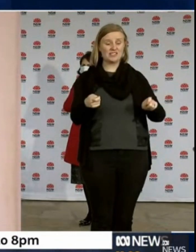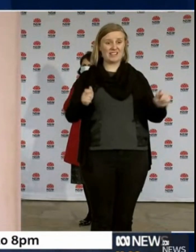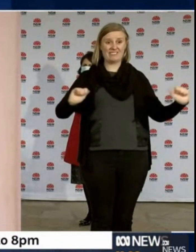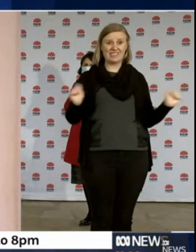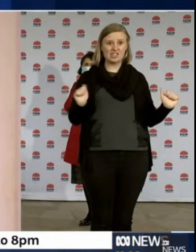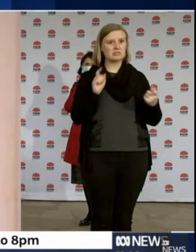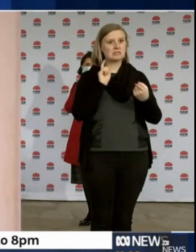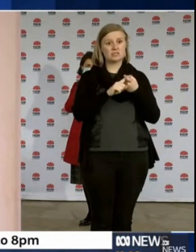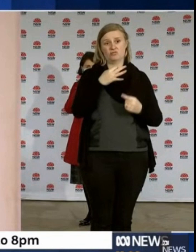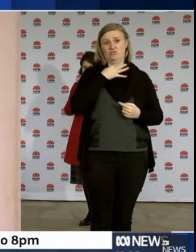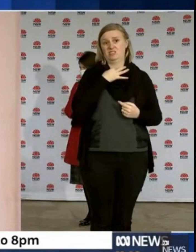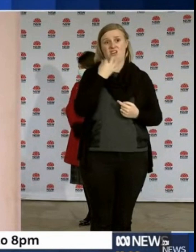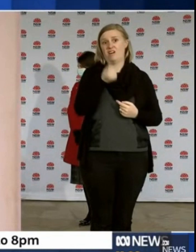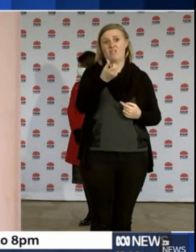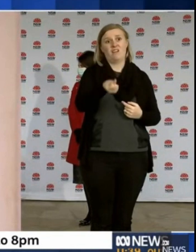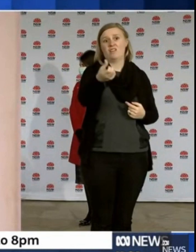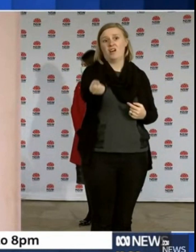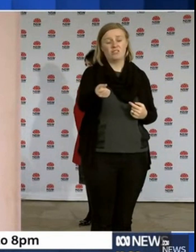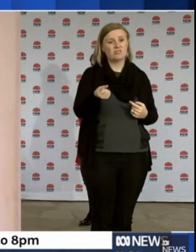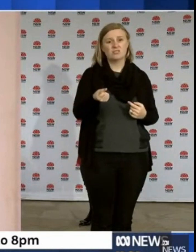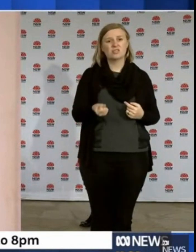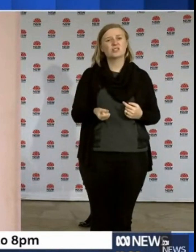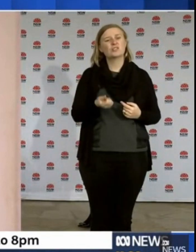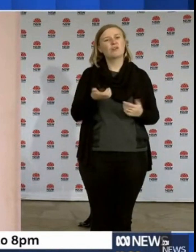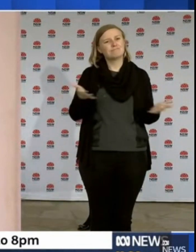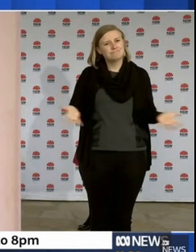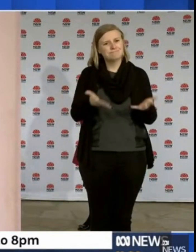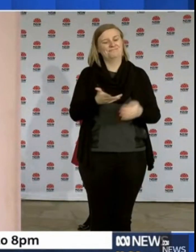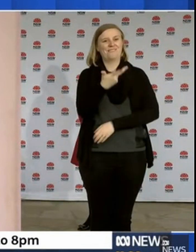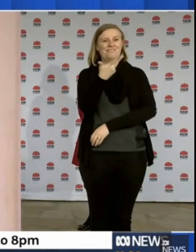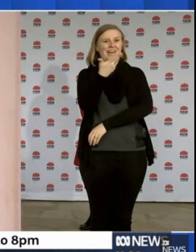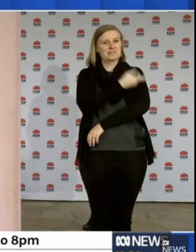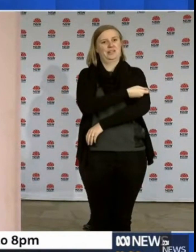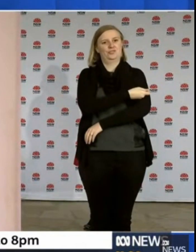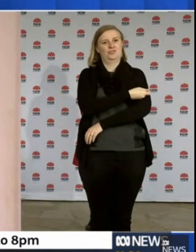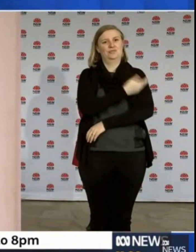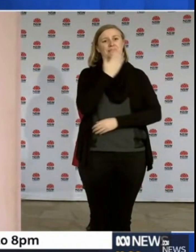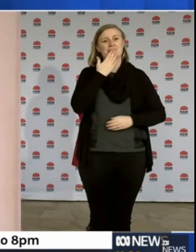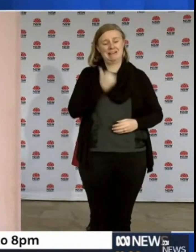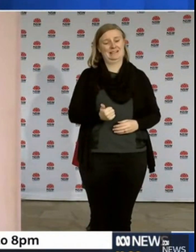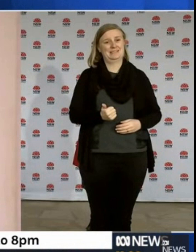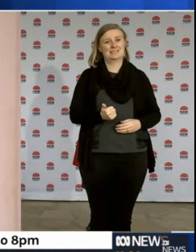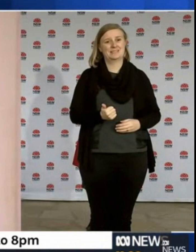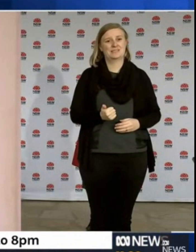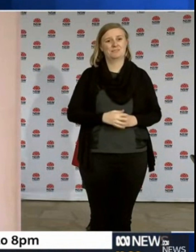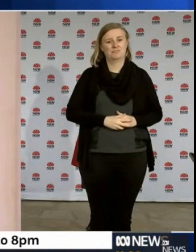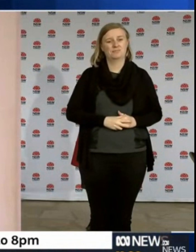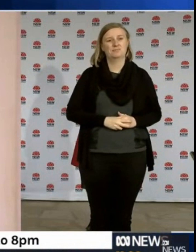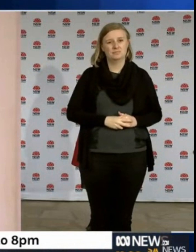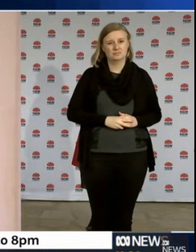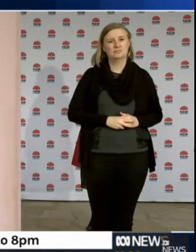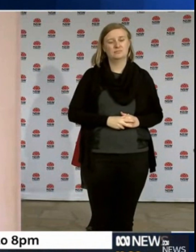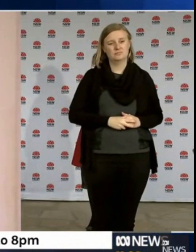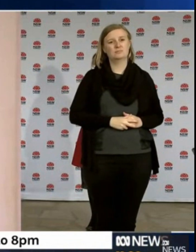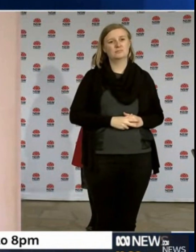outbreak response. And hence I would call on everyone to not delay in coming out for vaccination. I'm very pleased